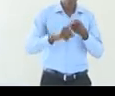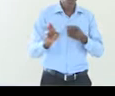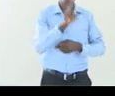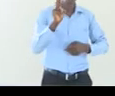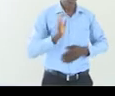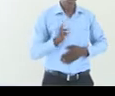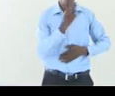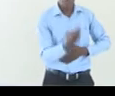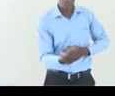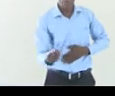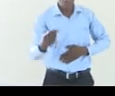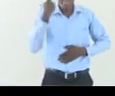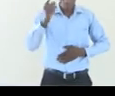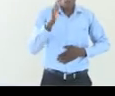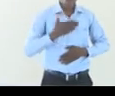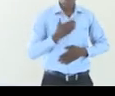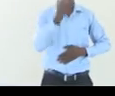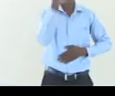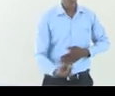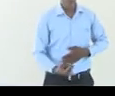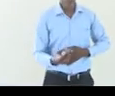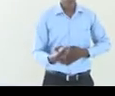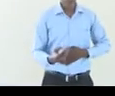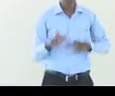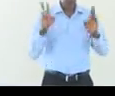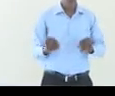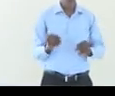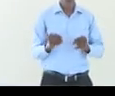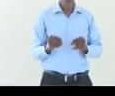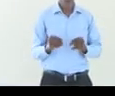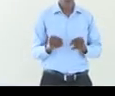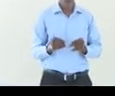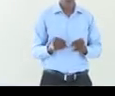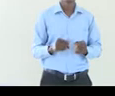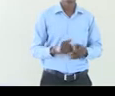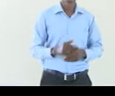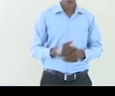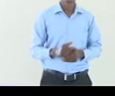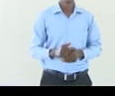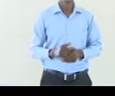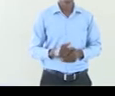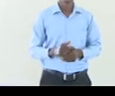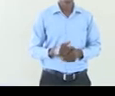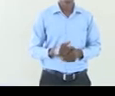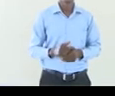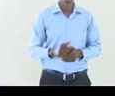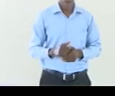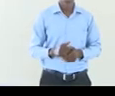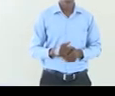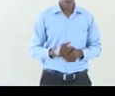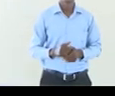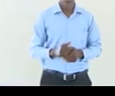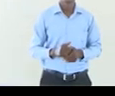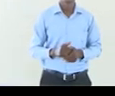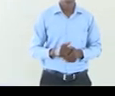There is a tendency today to take the fire out of the gospel of Christ. To talk about